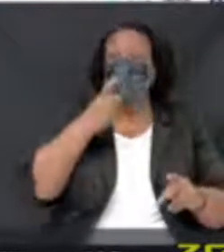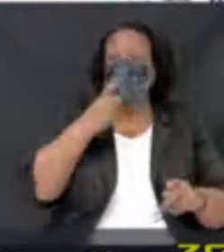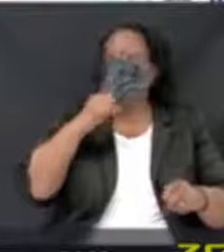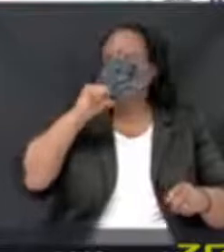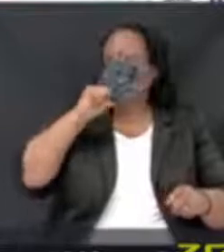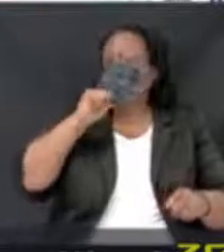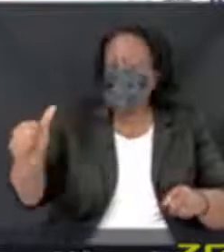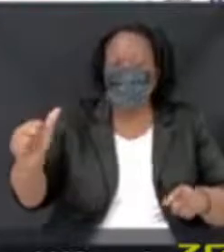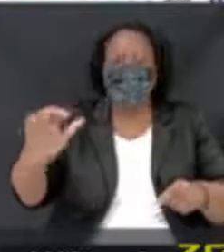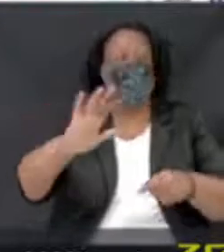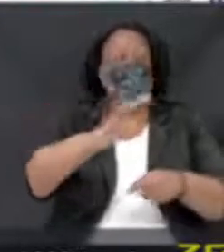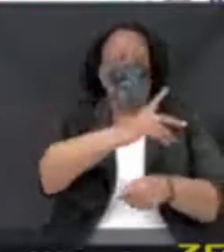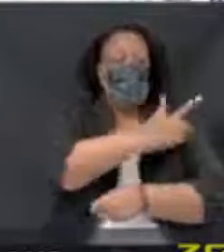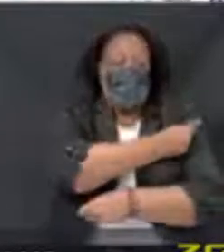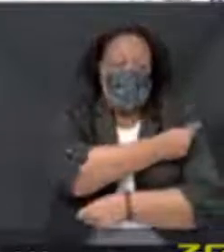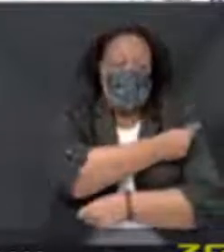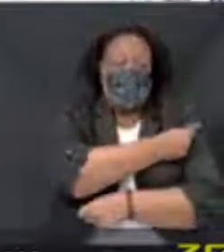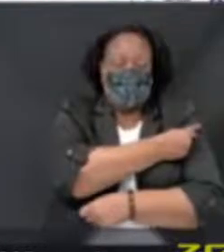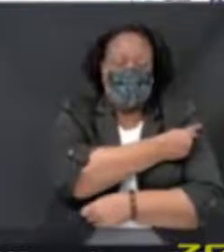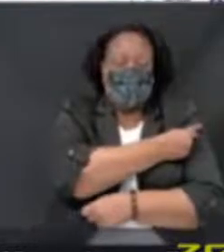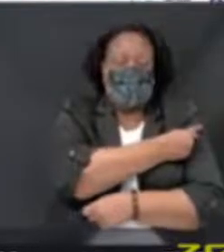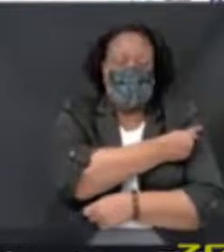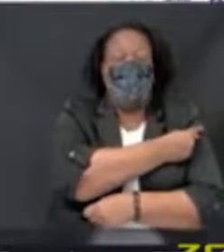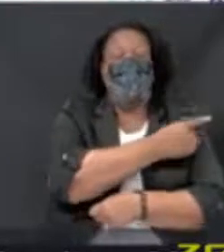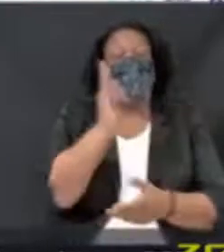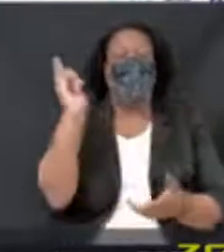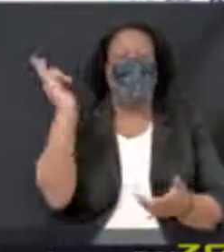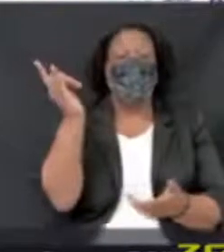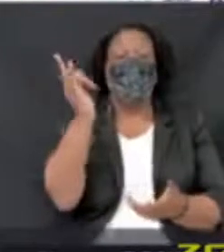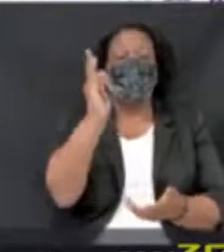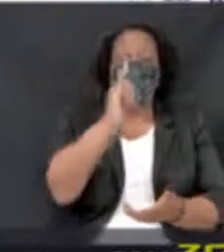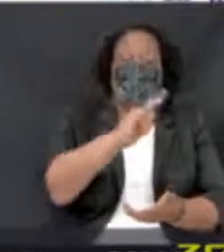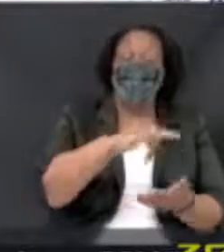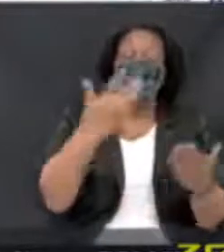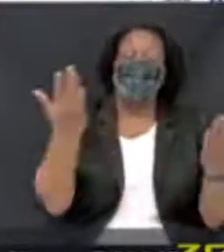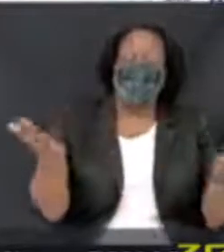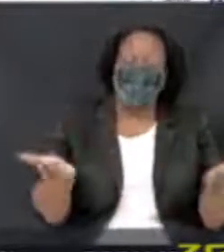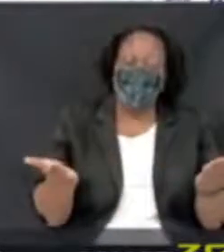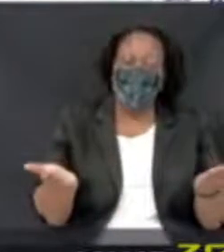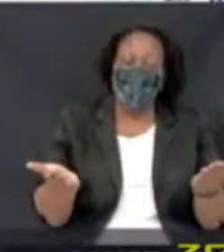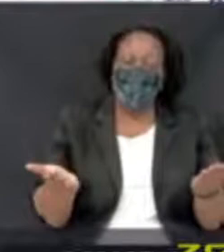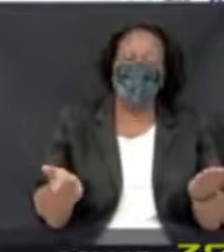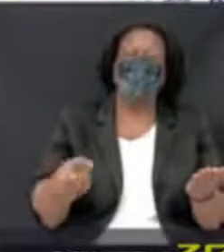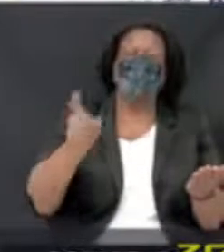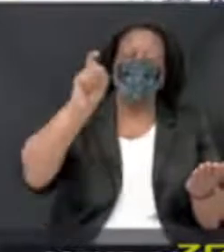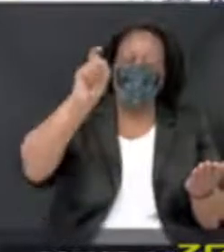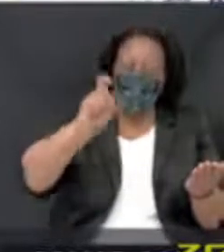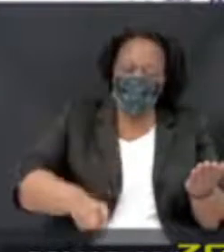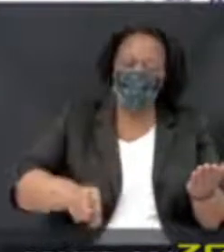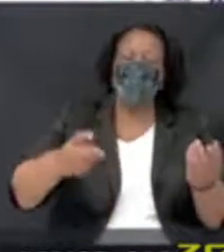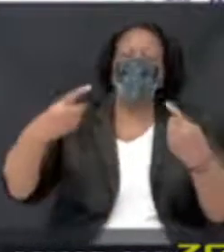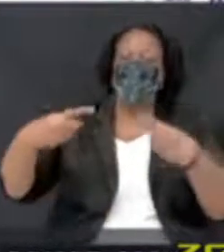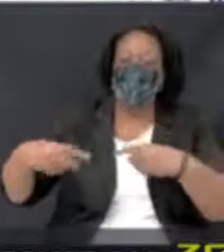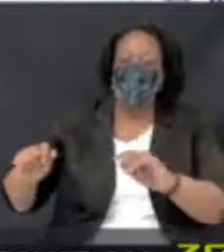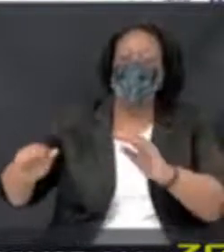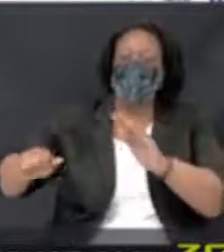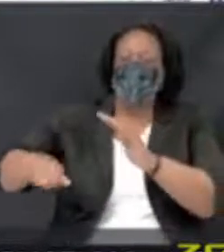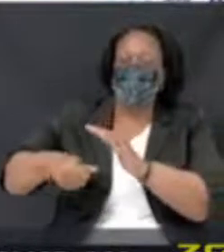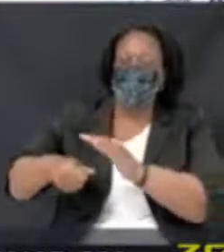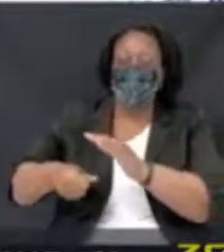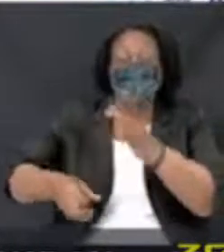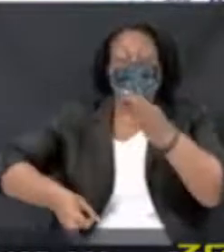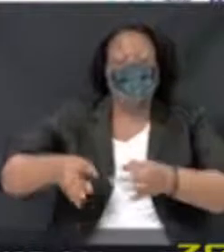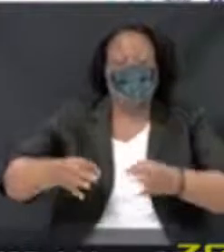have not vaccinated and you're entering the Federation as a resident citizen, meaning that you are a citizen of this country or